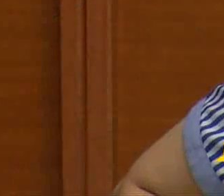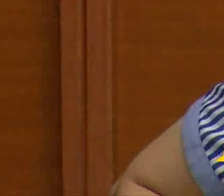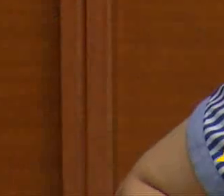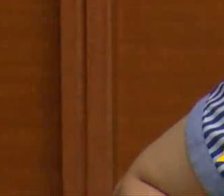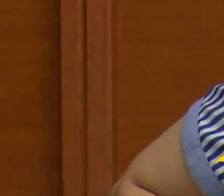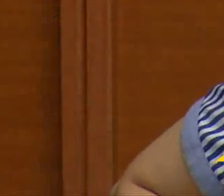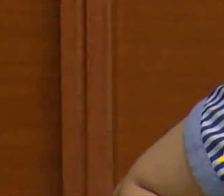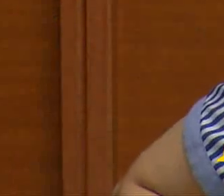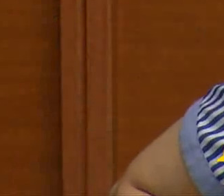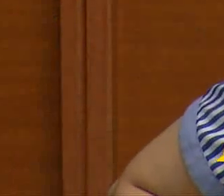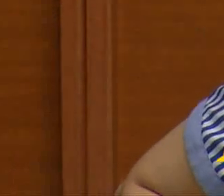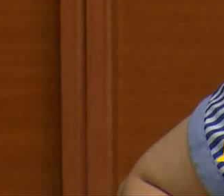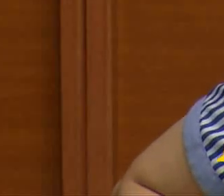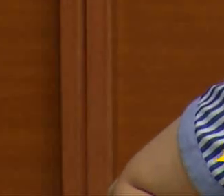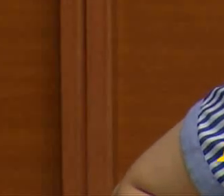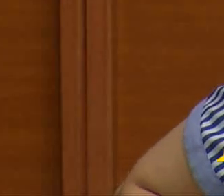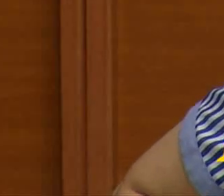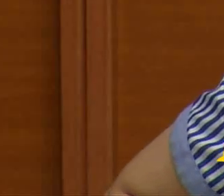I leave.